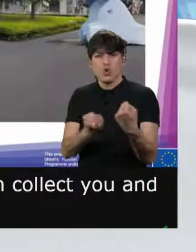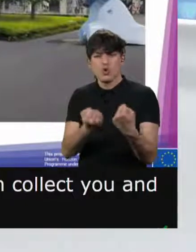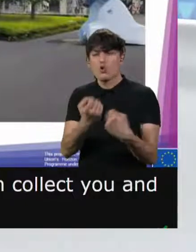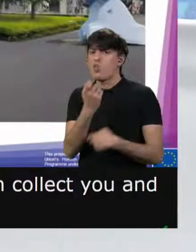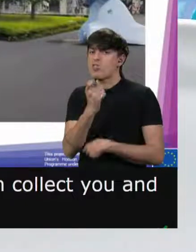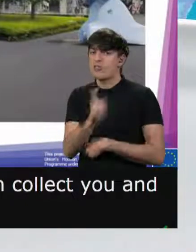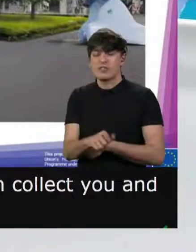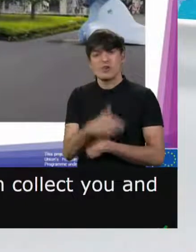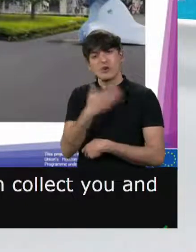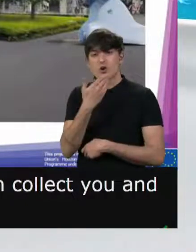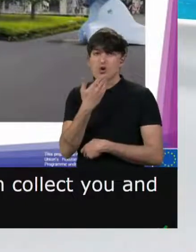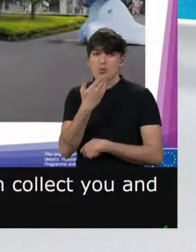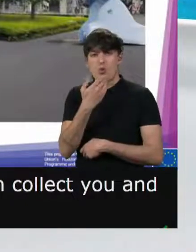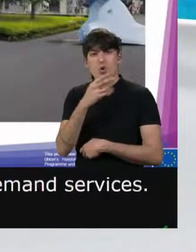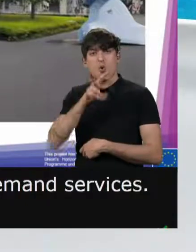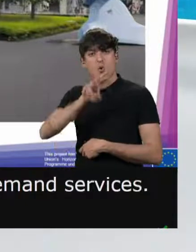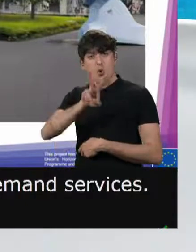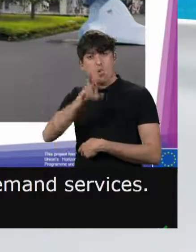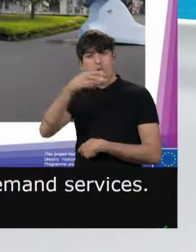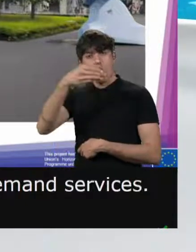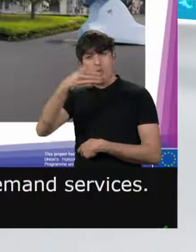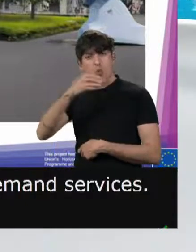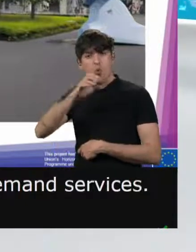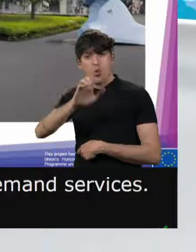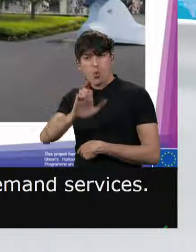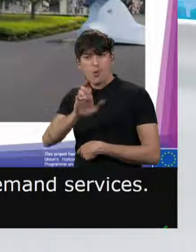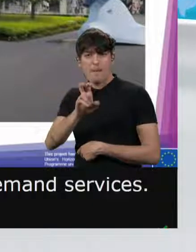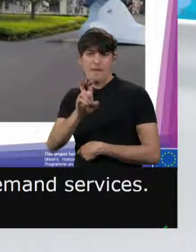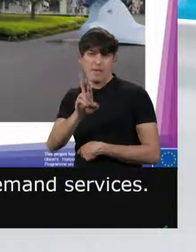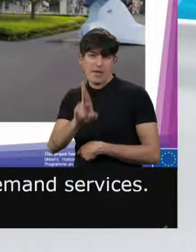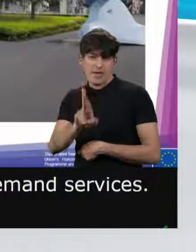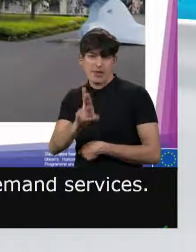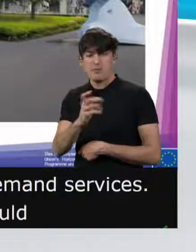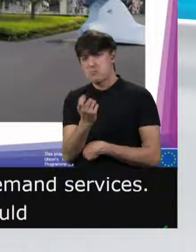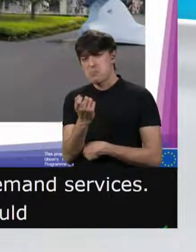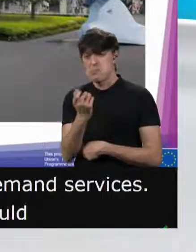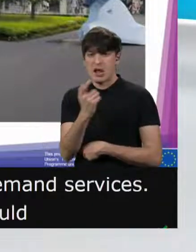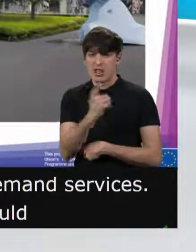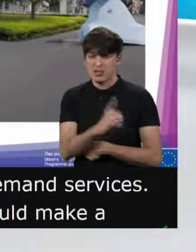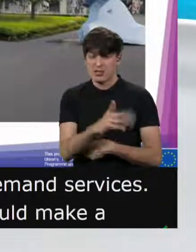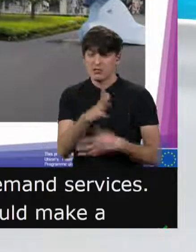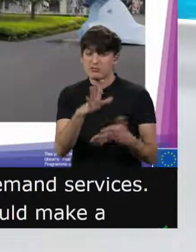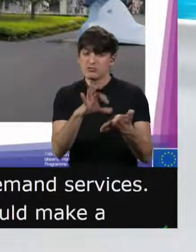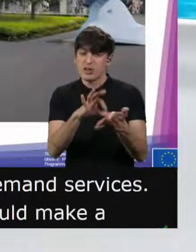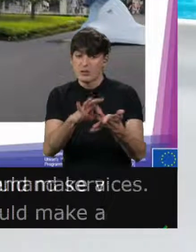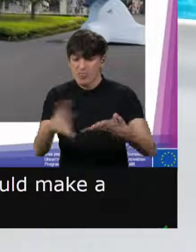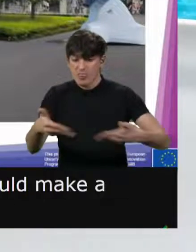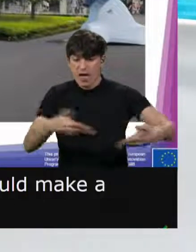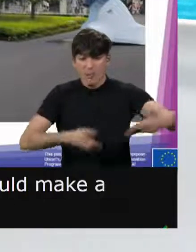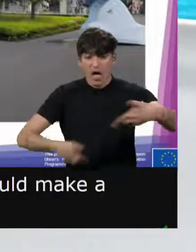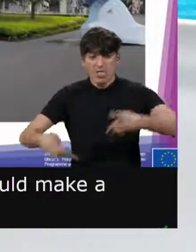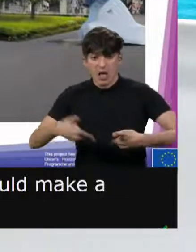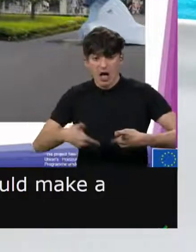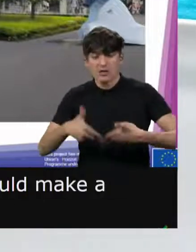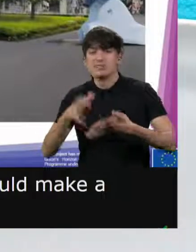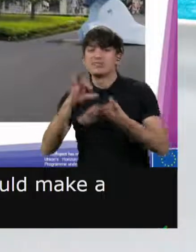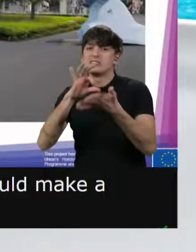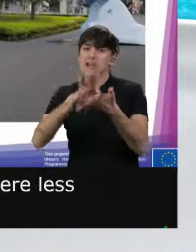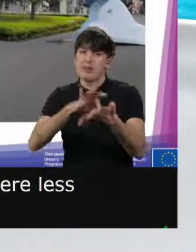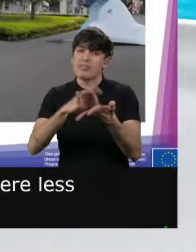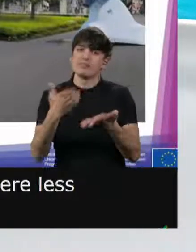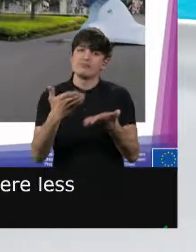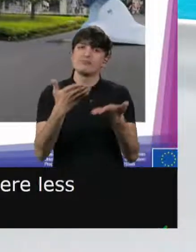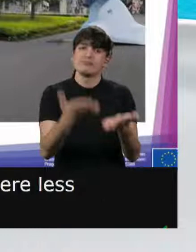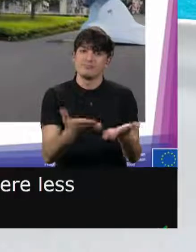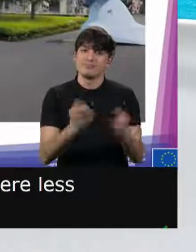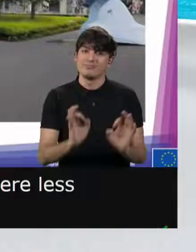There was a feeling that for many people, it could make a journey both functional and a pleasure, as they were less concerned and worried